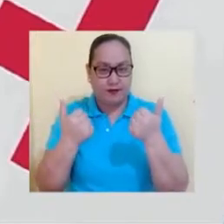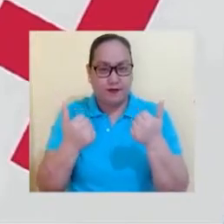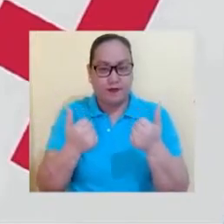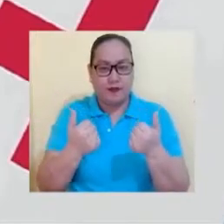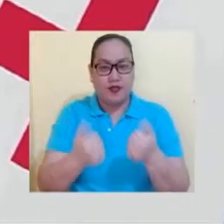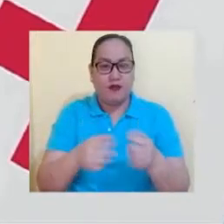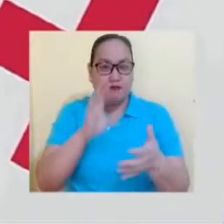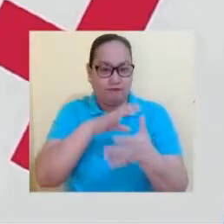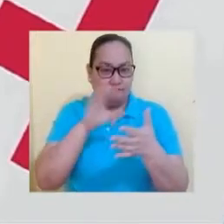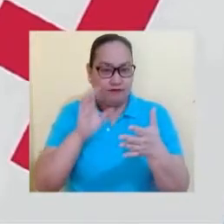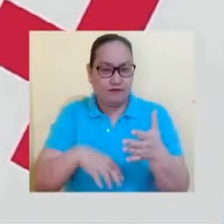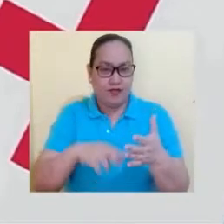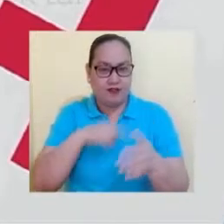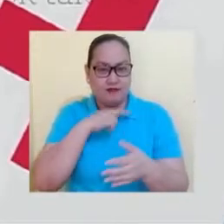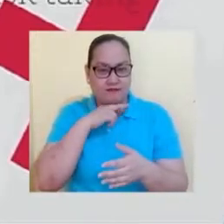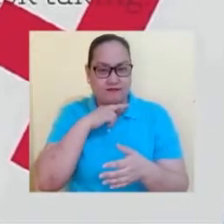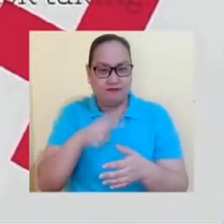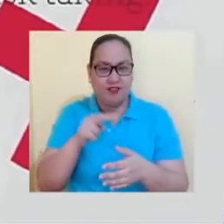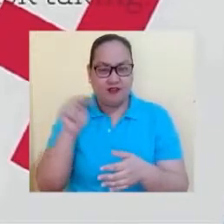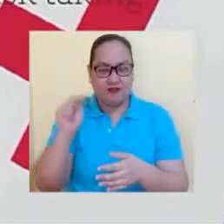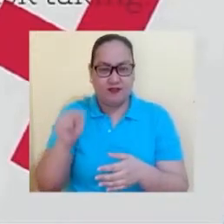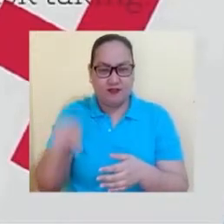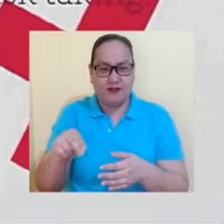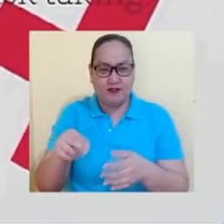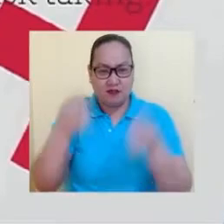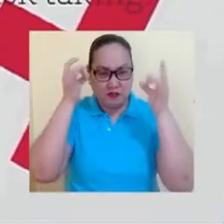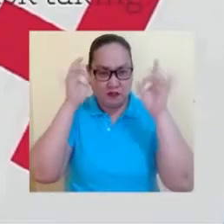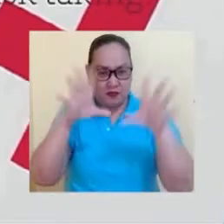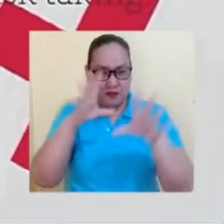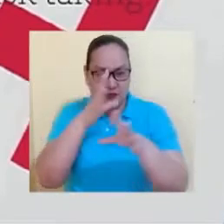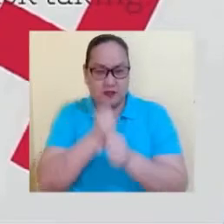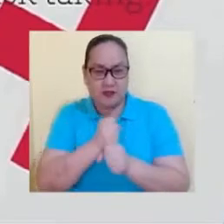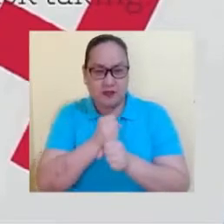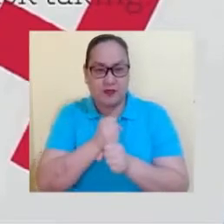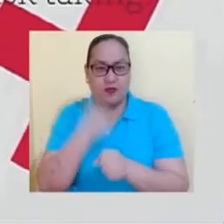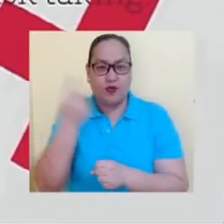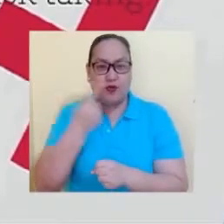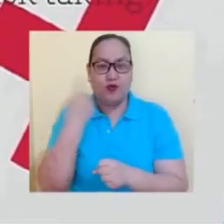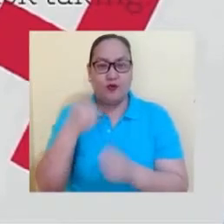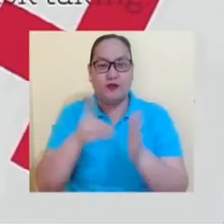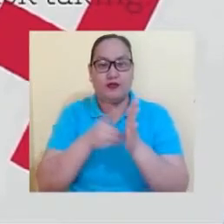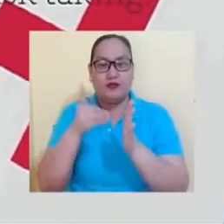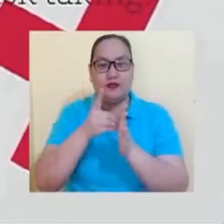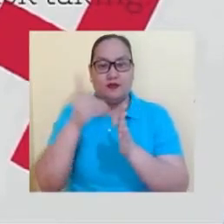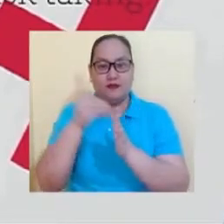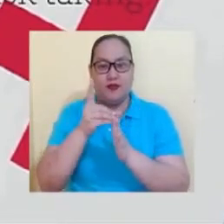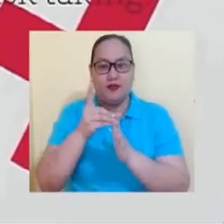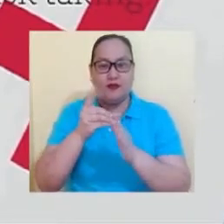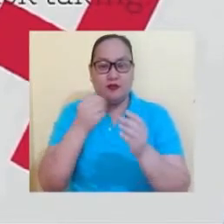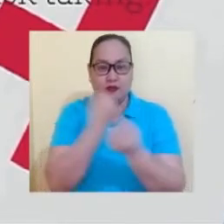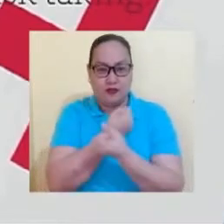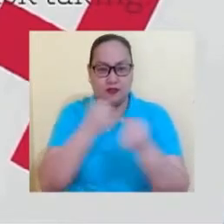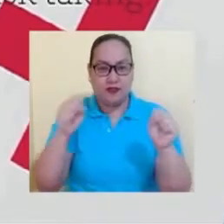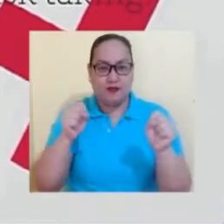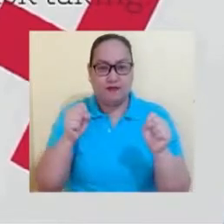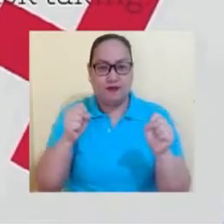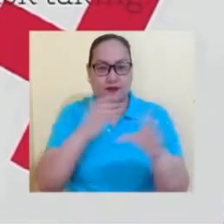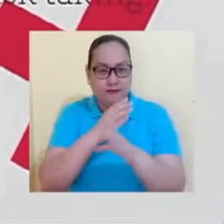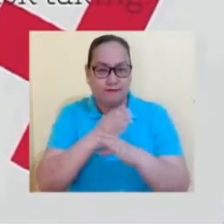accidents. Reduce unnecessary risk-taking. Always develop safety consciousness.